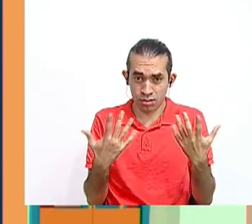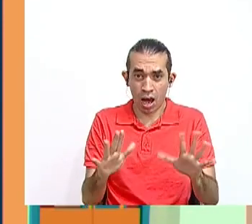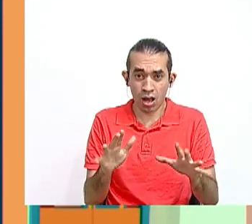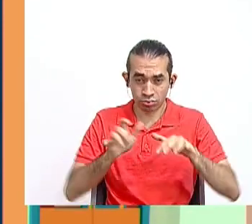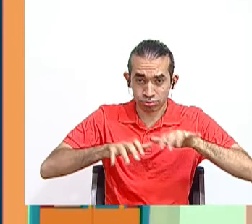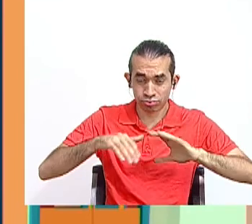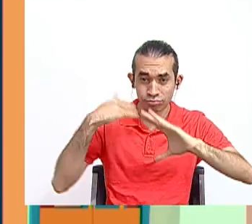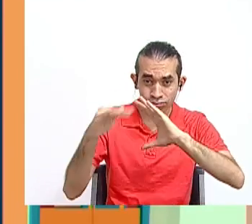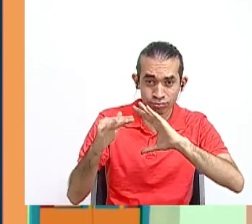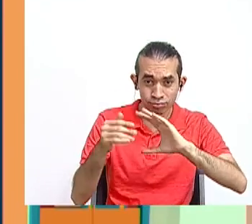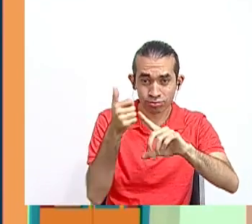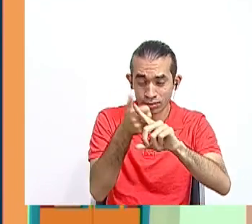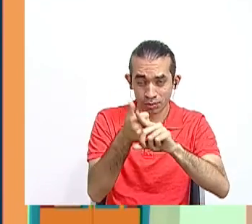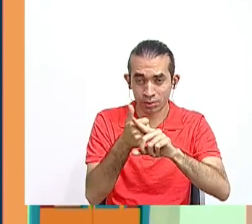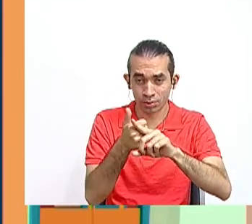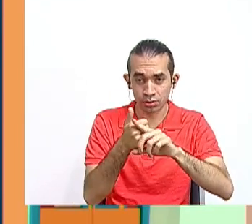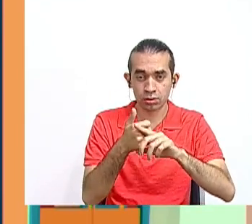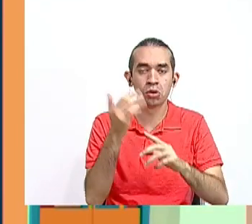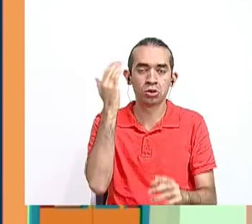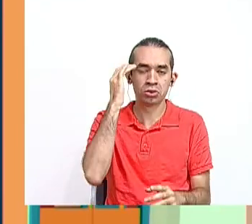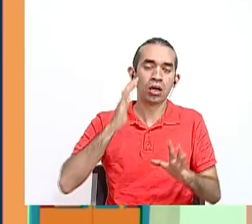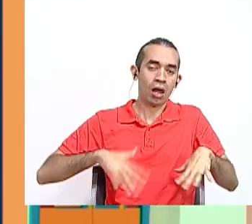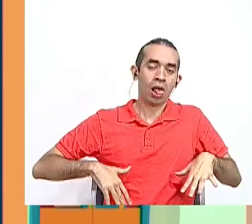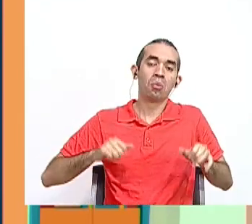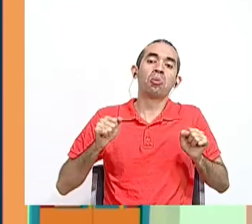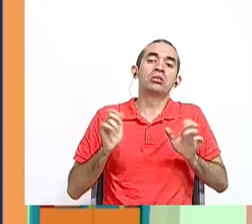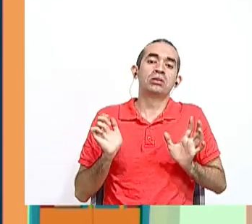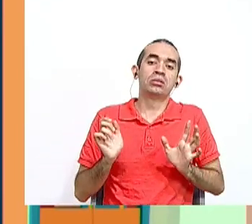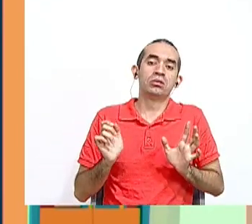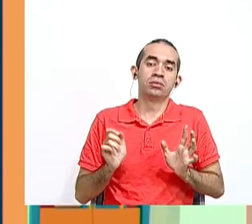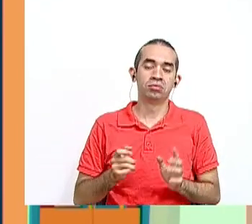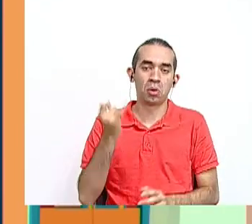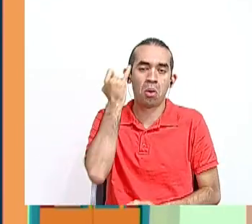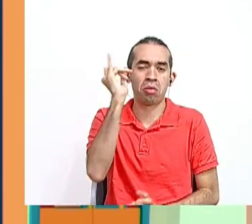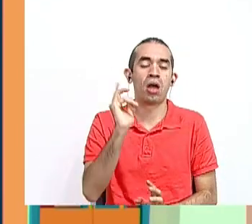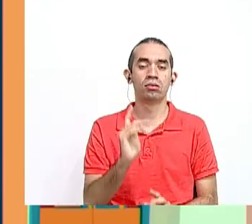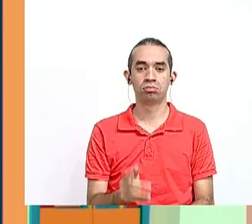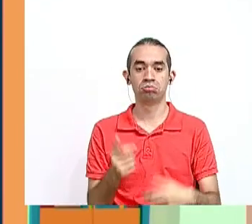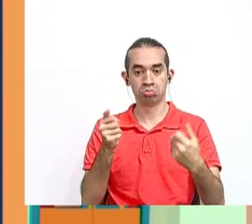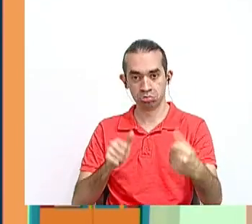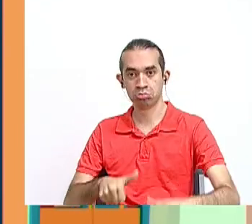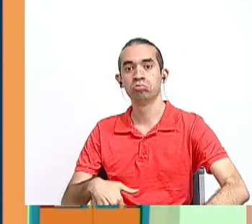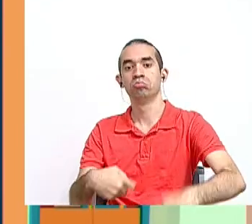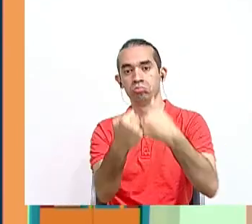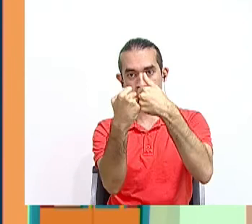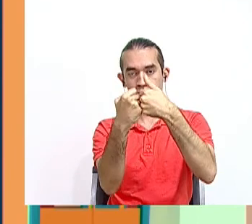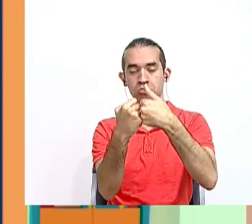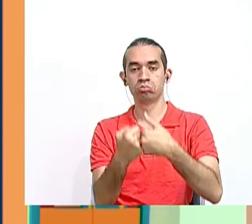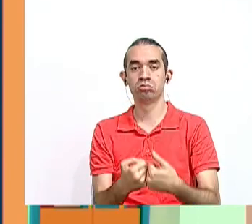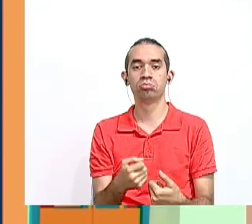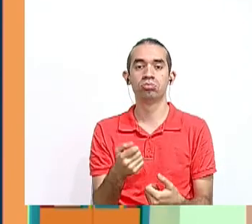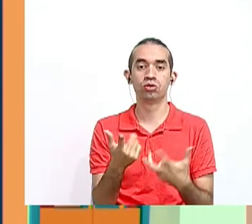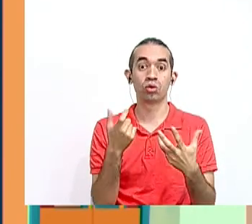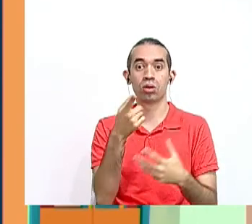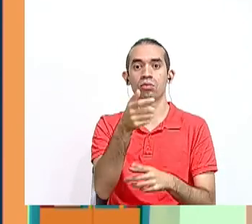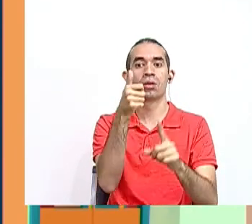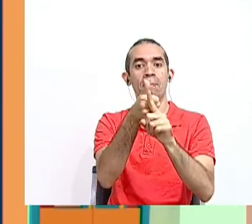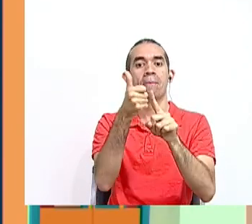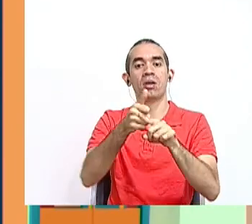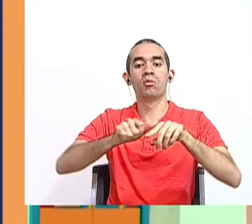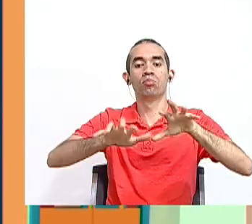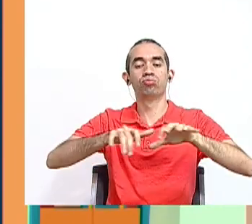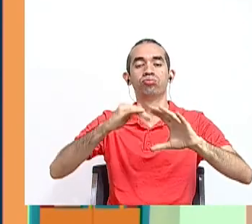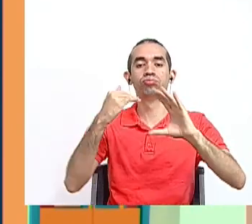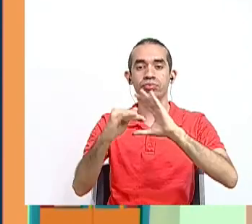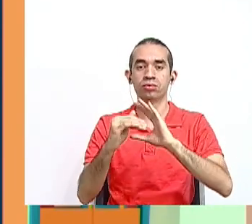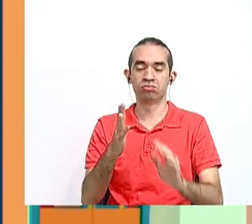to look at an idea that I have, and I have a challenge for you. I want you to write your own email. You